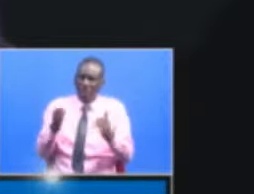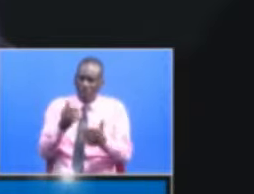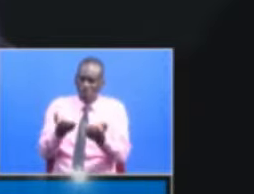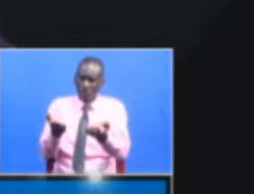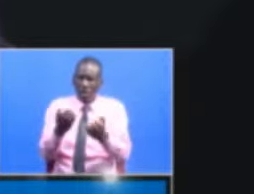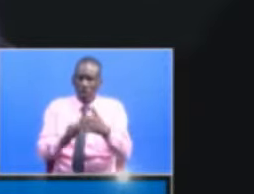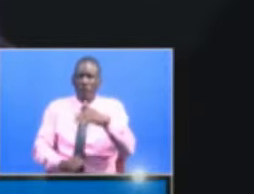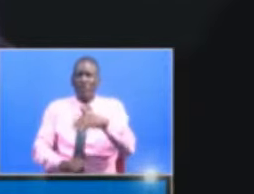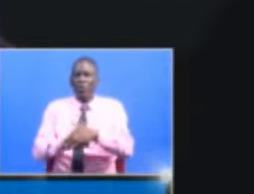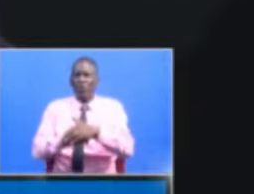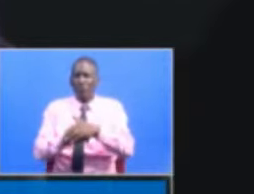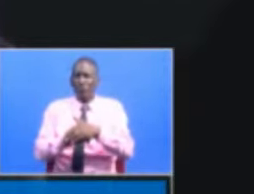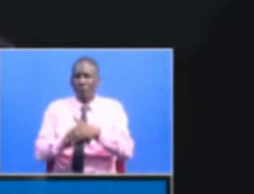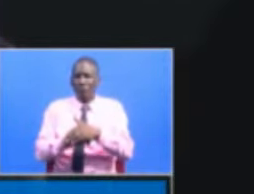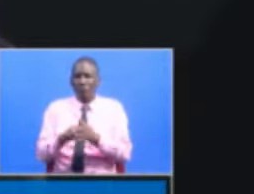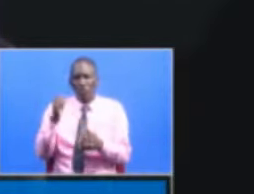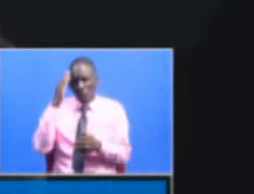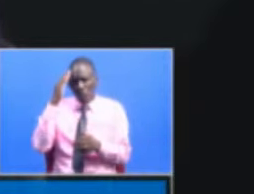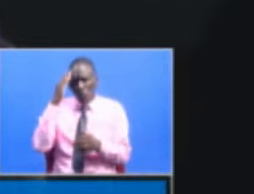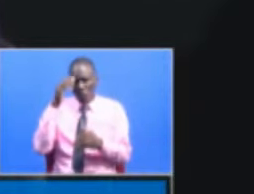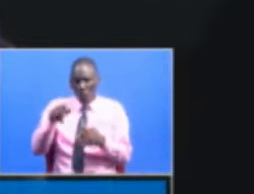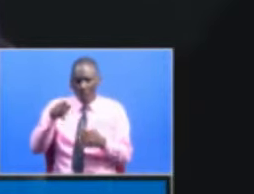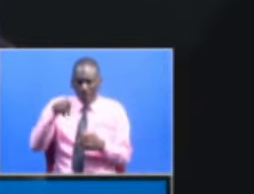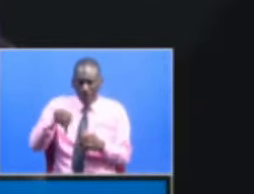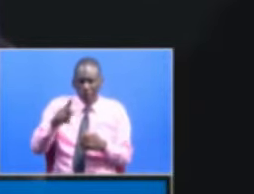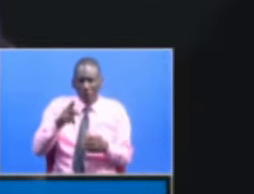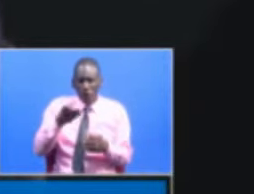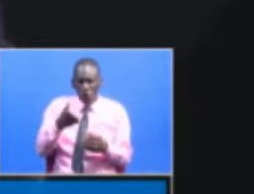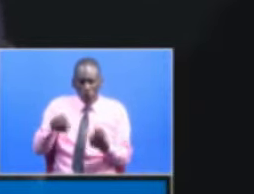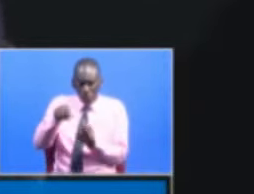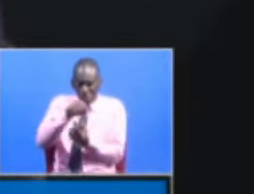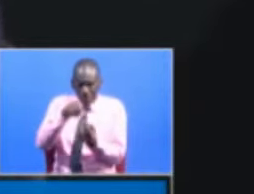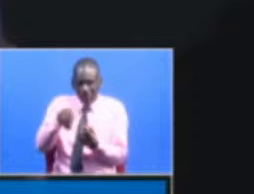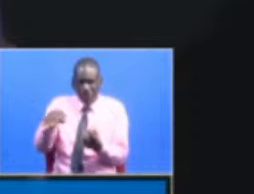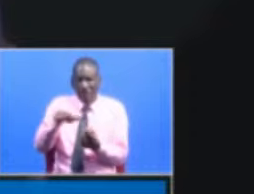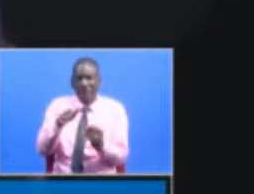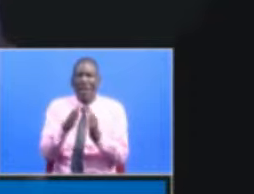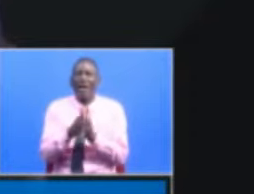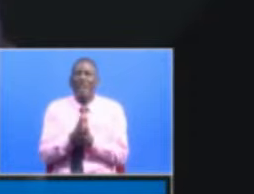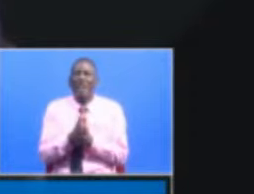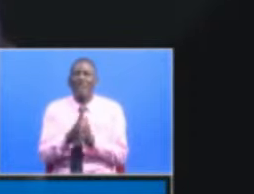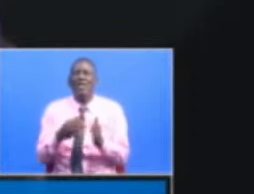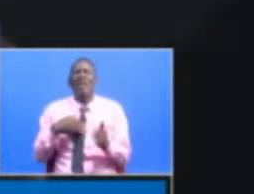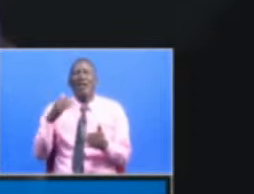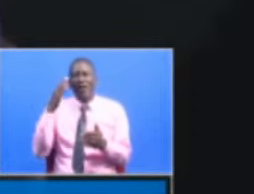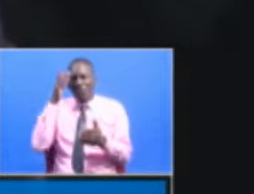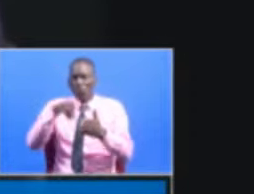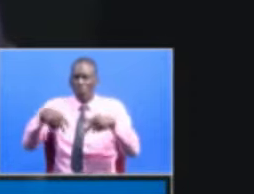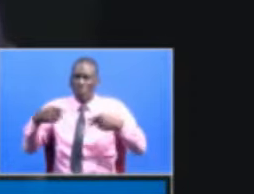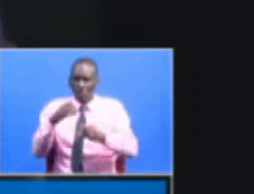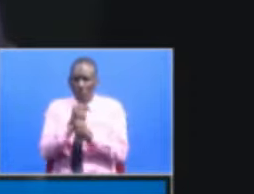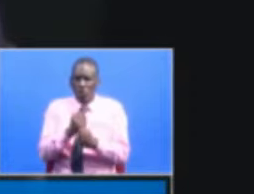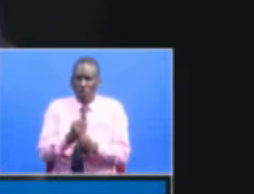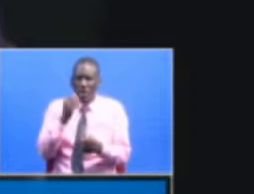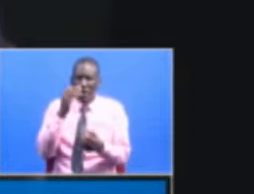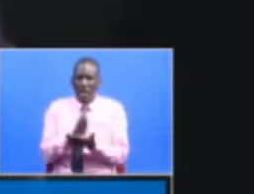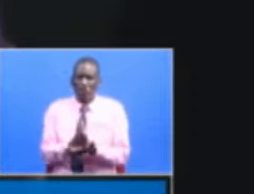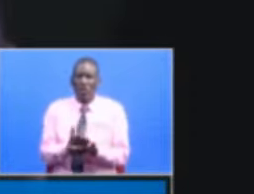support, you know, plants in those particular areas. Mm. And I think what people are doing is actually to take